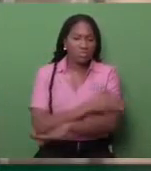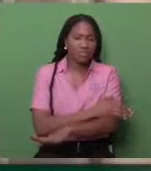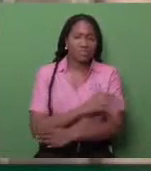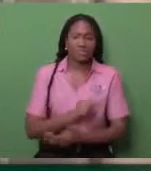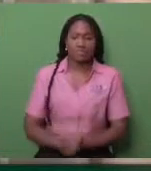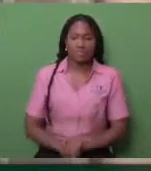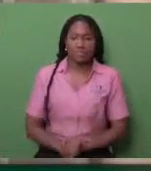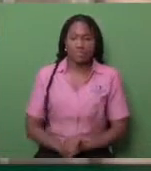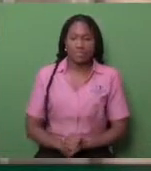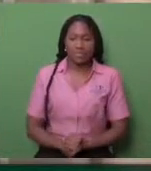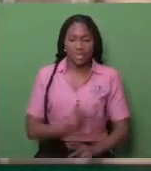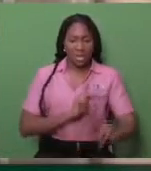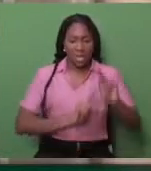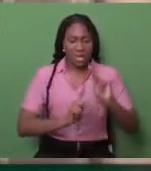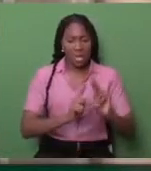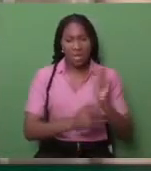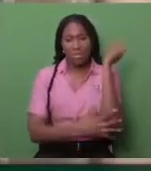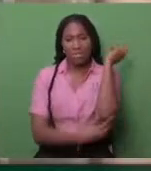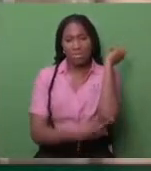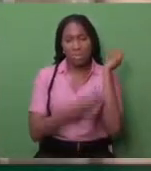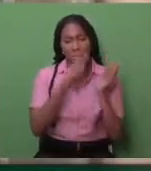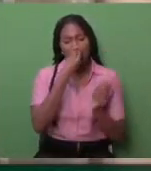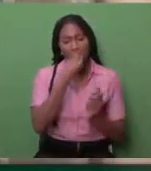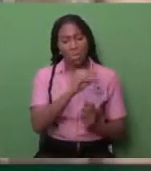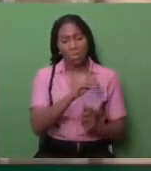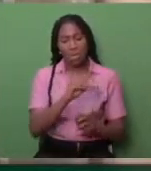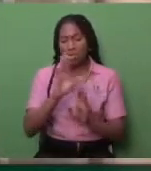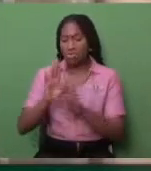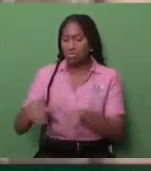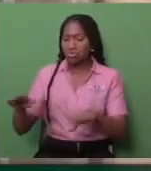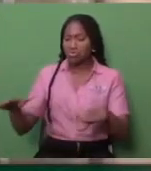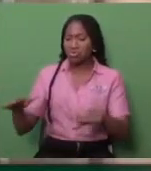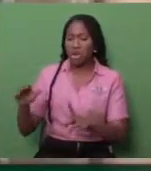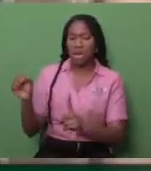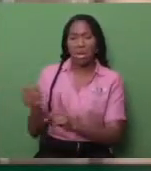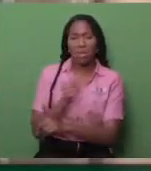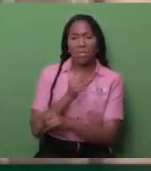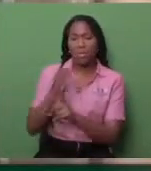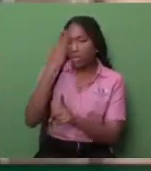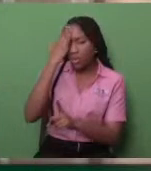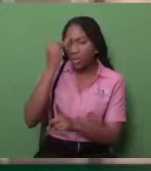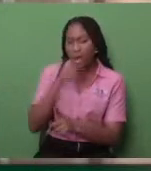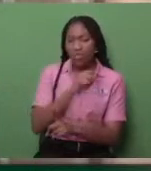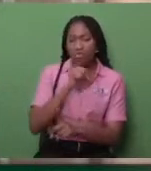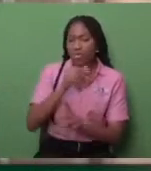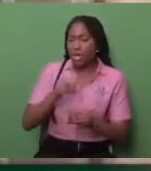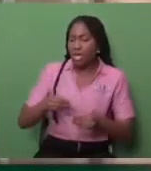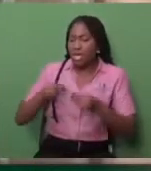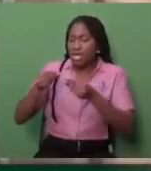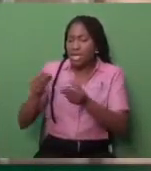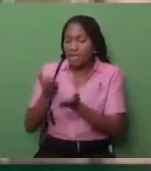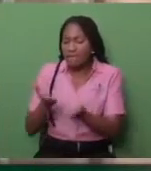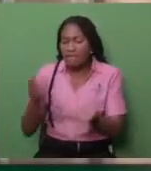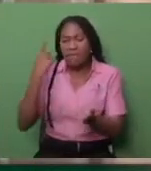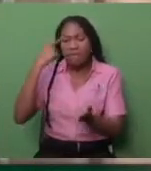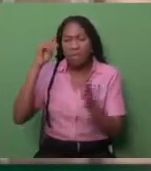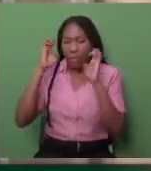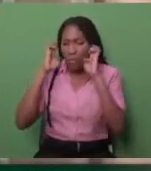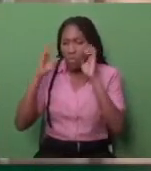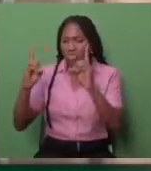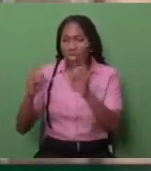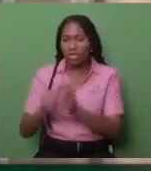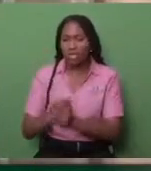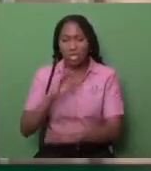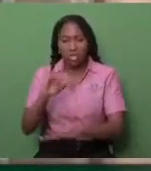the vulnerable. You are abusing our children by not providing proper tools for education. You are destroying jobs